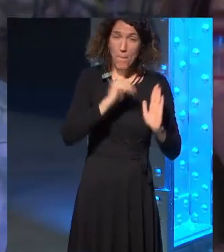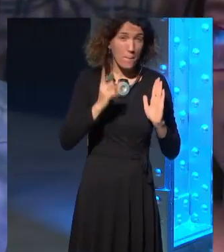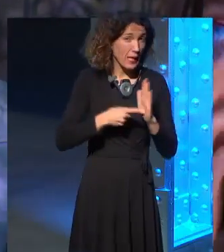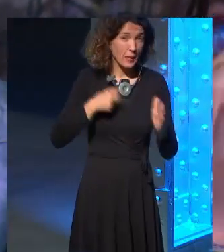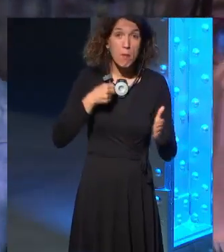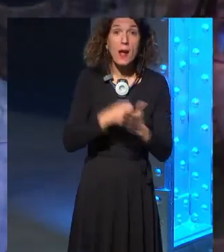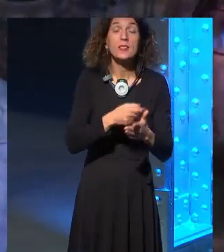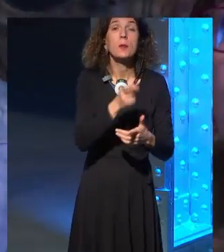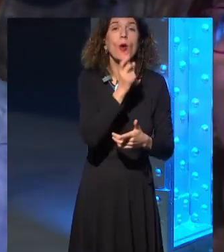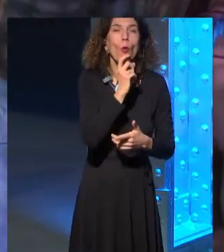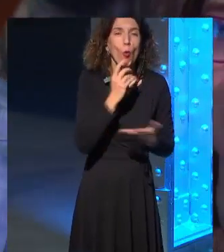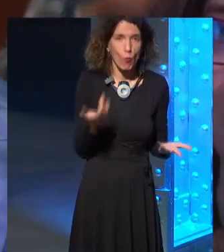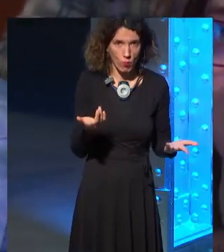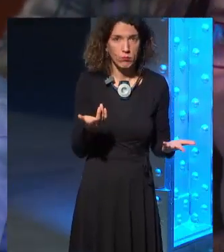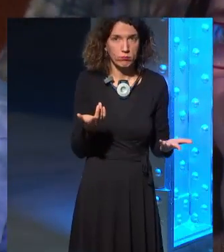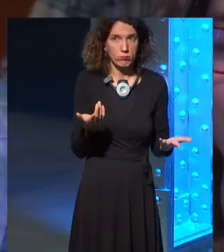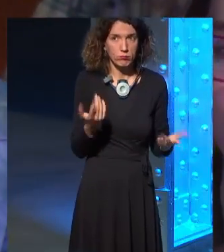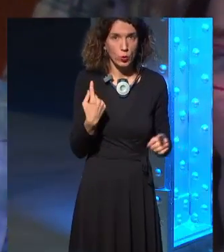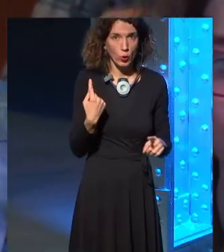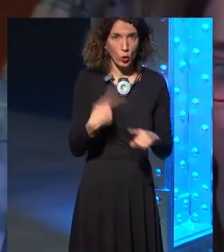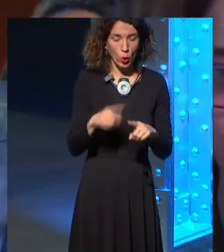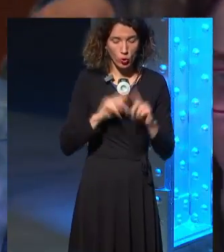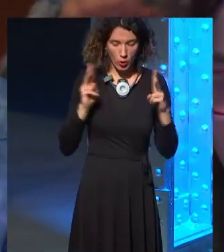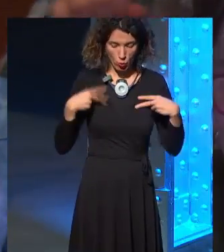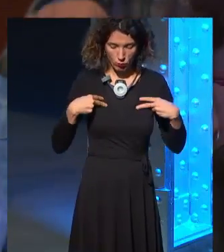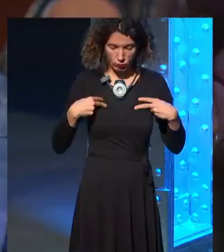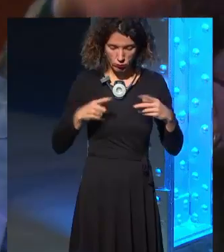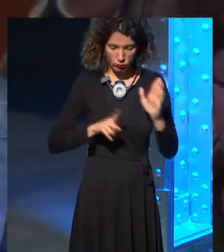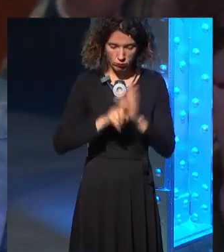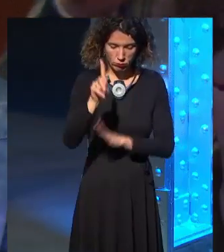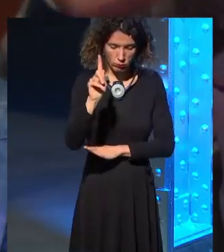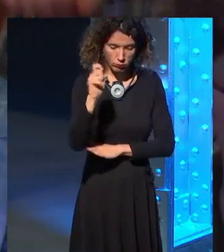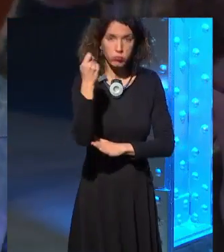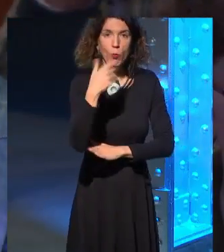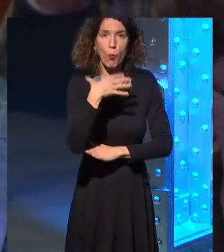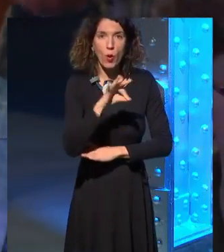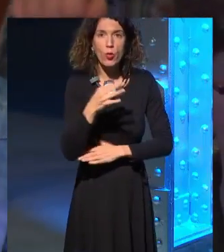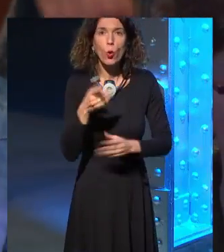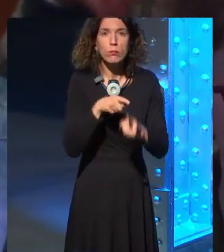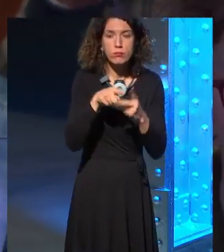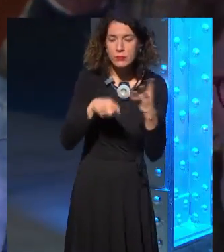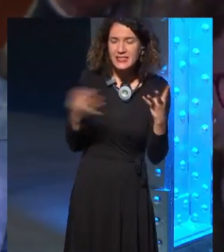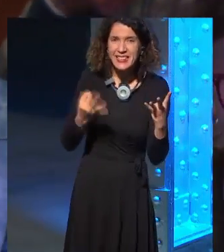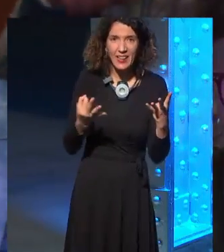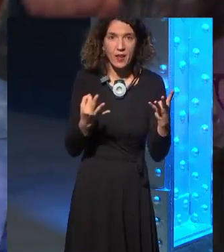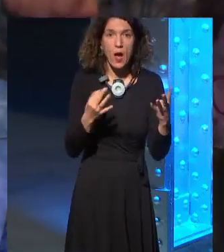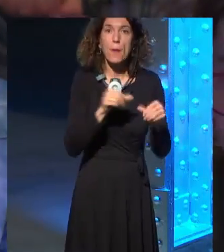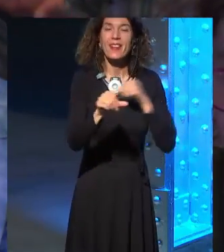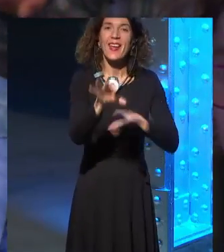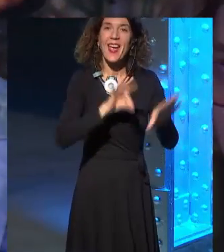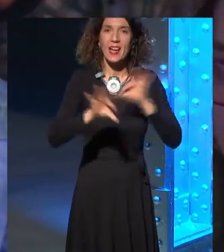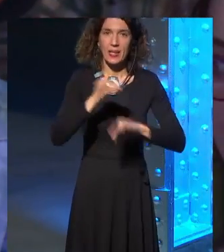to be completely happy, you need to know what you can be, what you can become, and based on